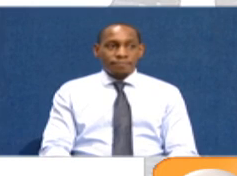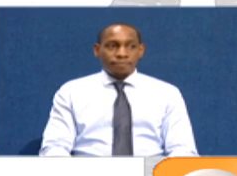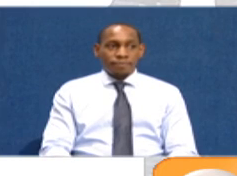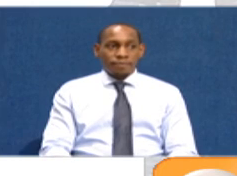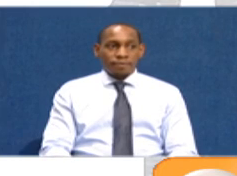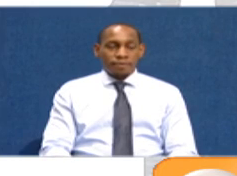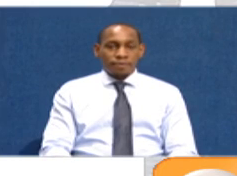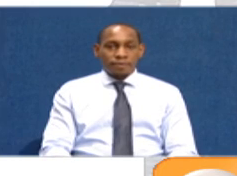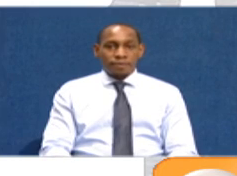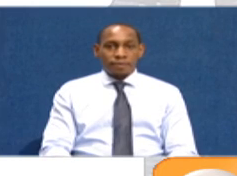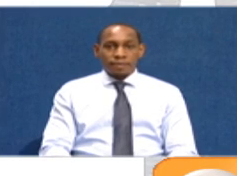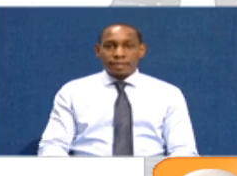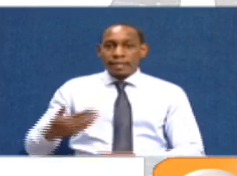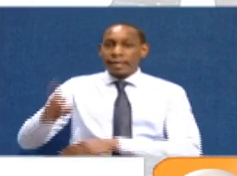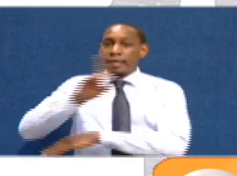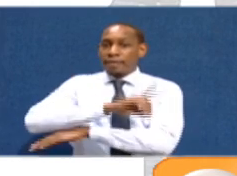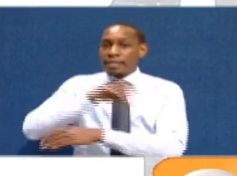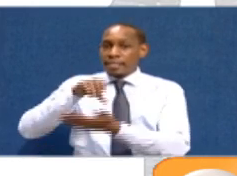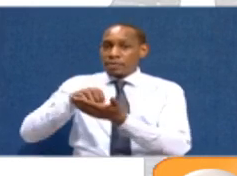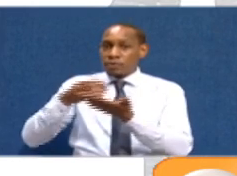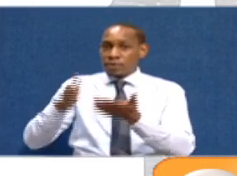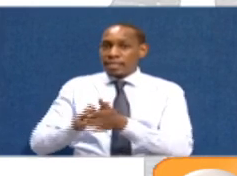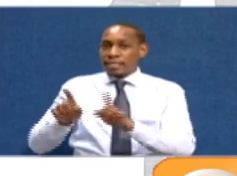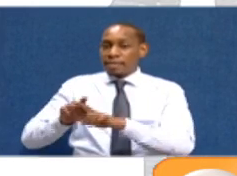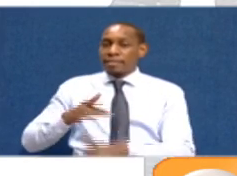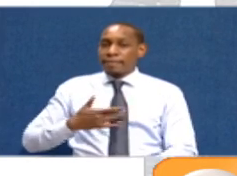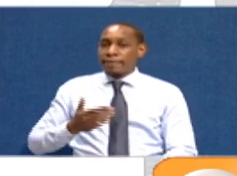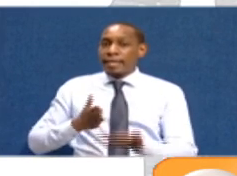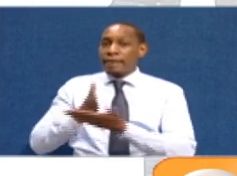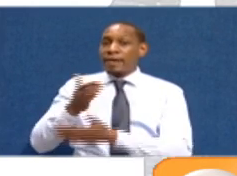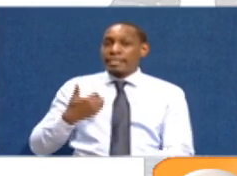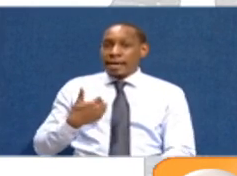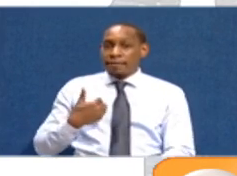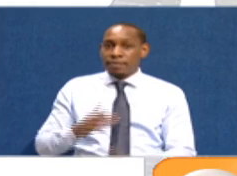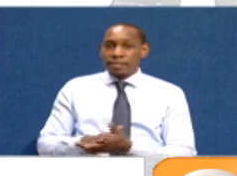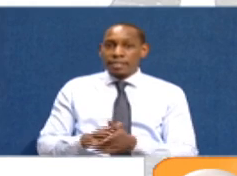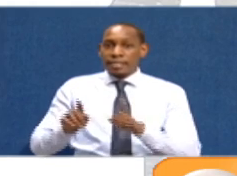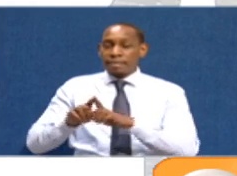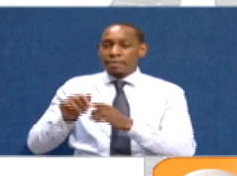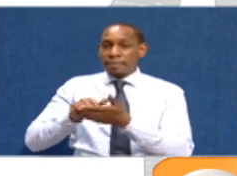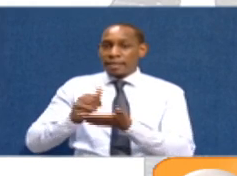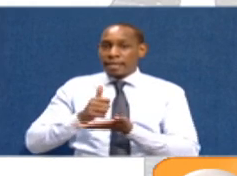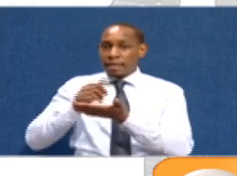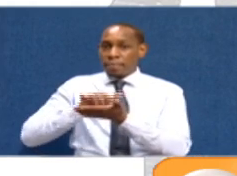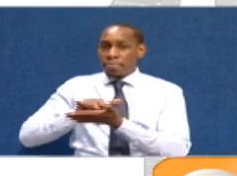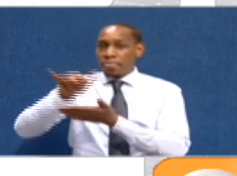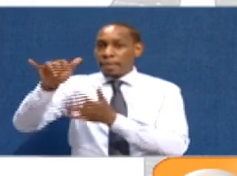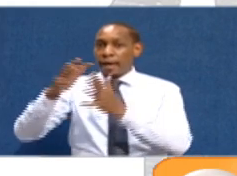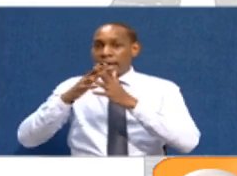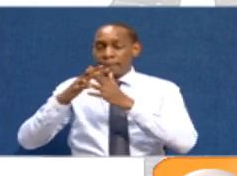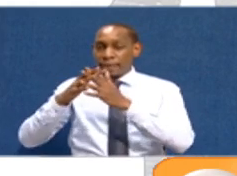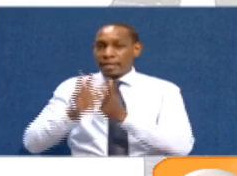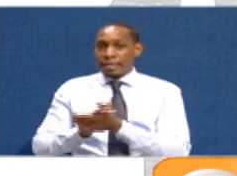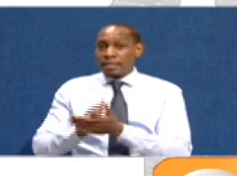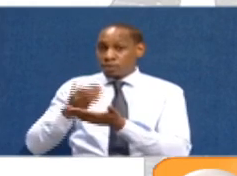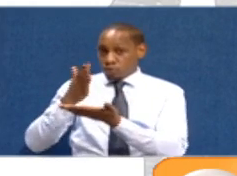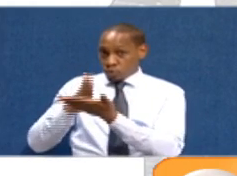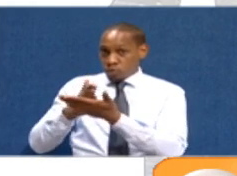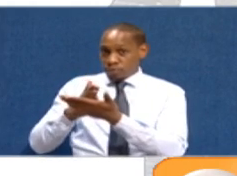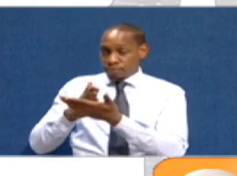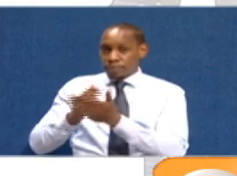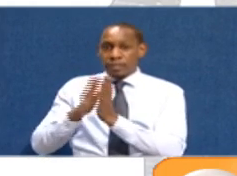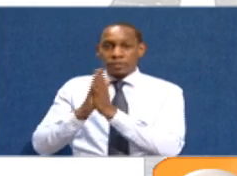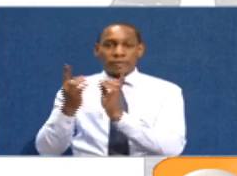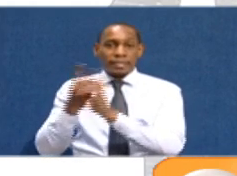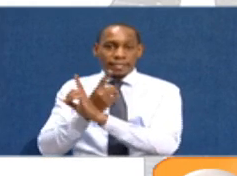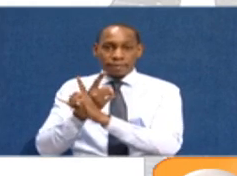Yeah, that's an everyday occurrence yes, now. Yeah. And they feel they're entitled to it. Yeah. Like they yeah. took you to America, right? Yes. Yeah. yeah. Yeah, but that's a story for